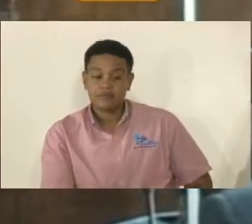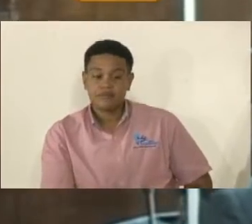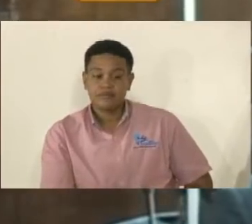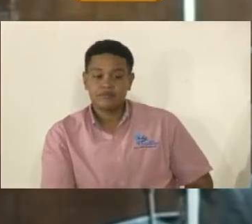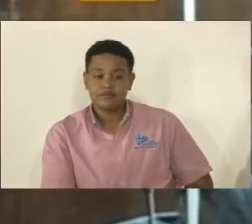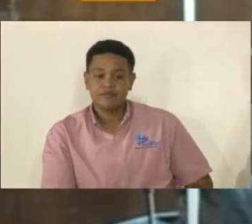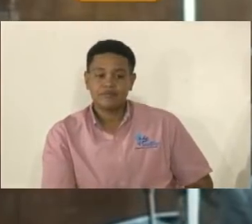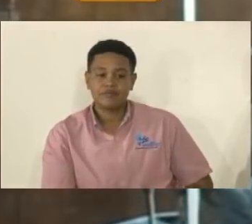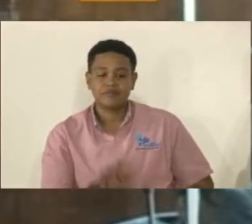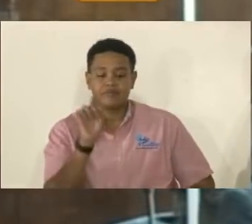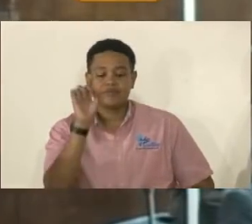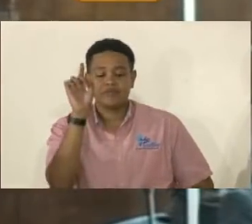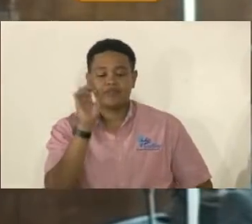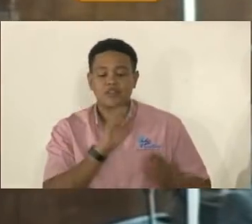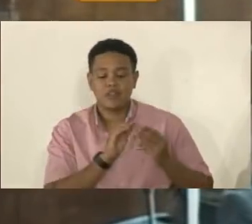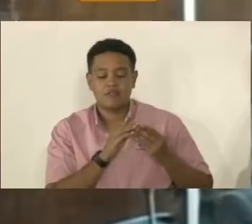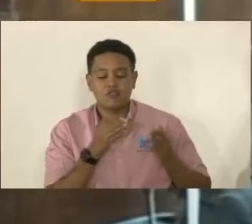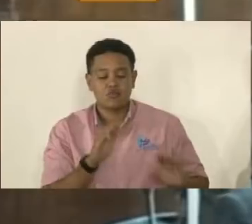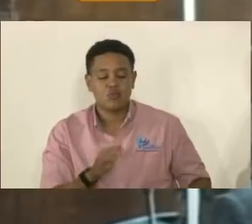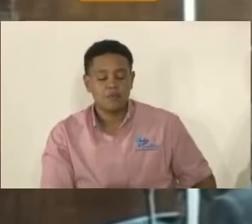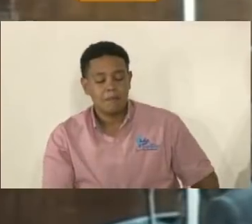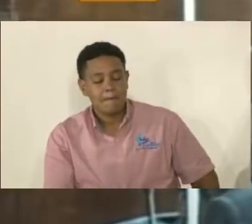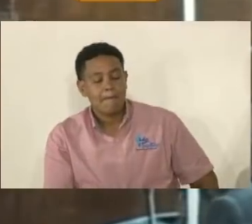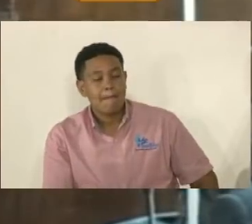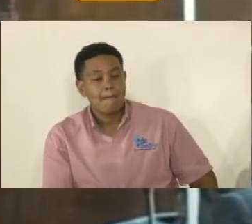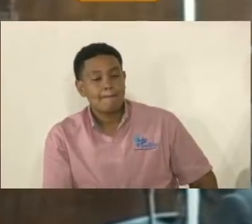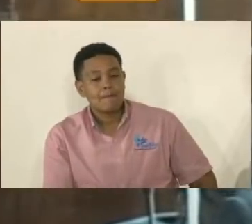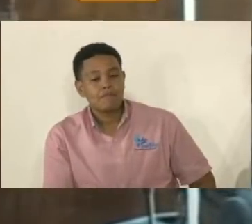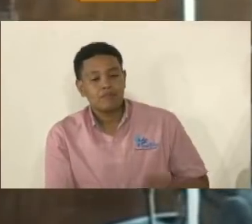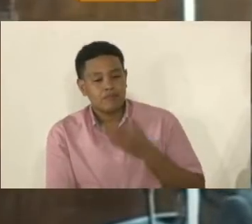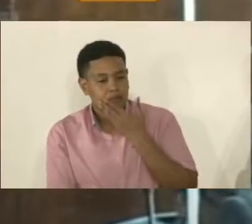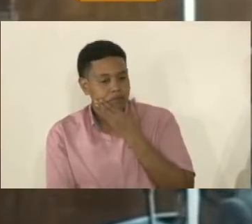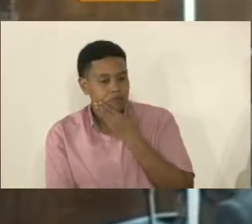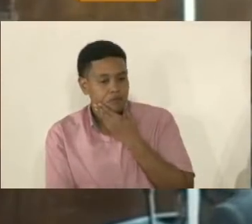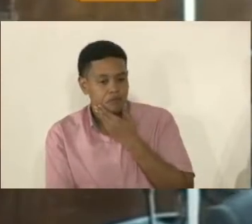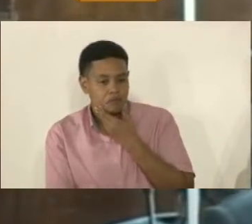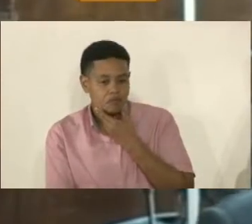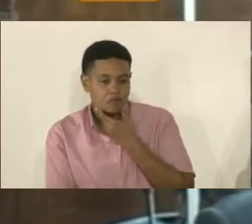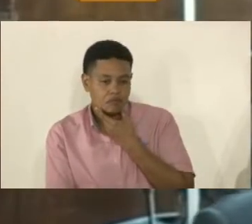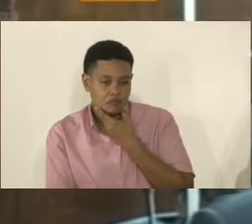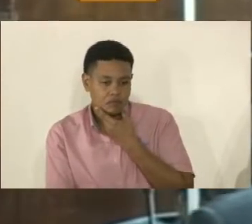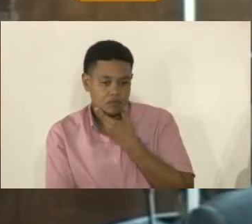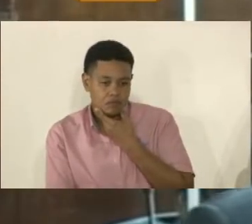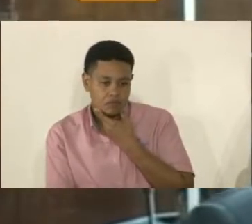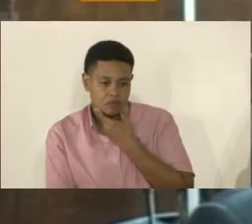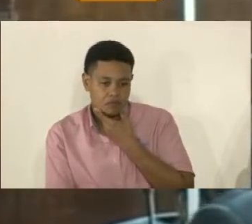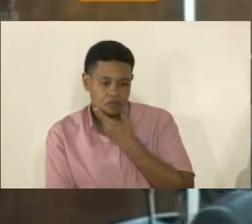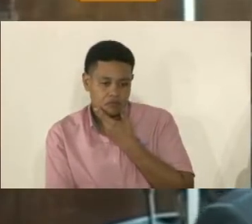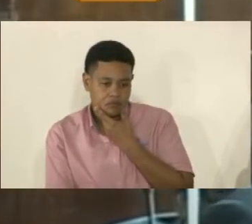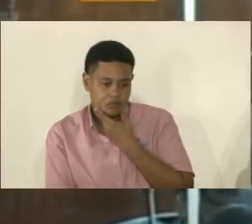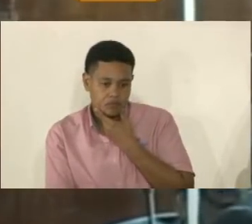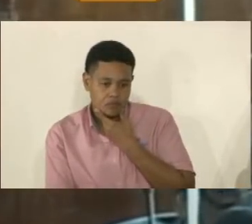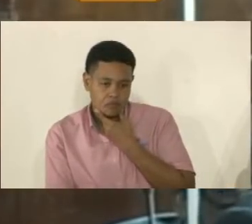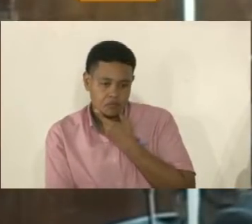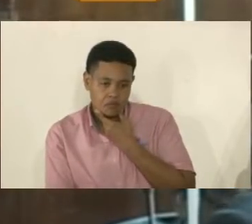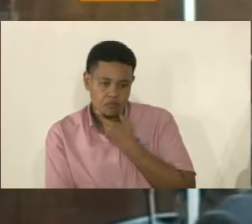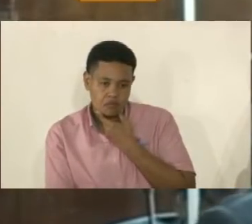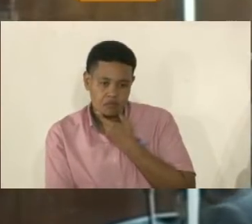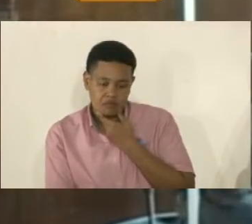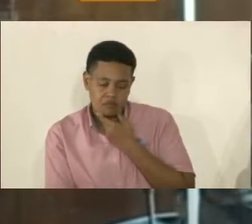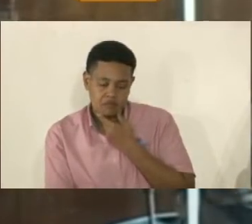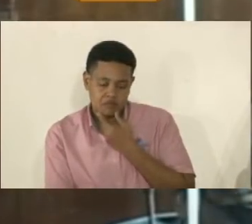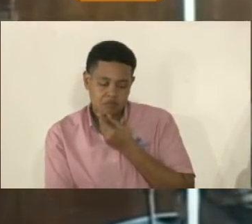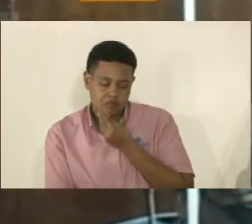upstairs, the conference room upstairs. And, you know, even while I was pleased to see the